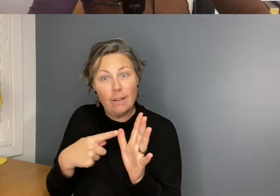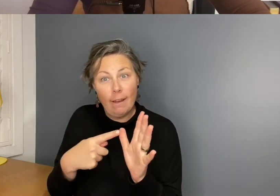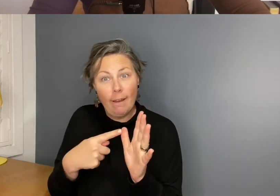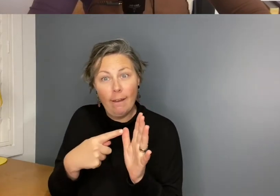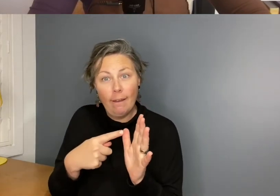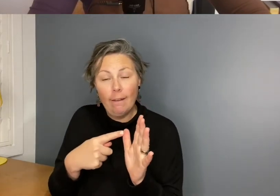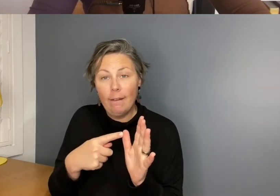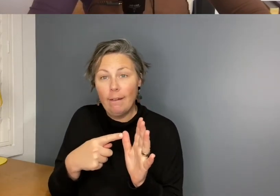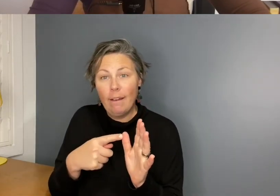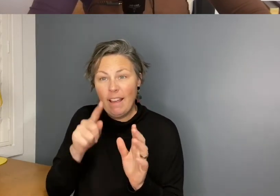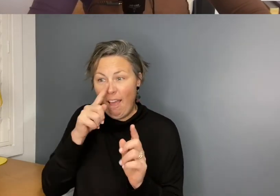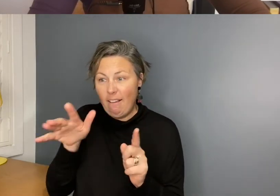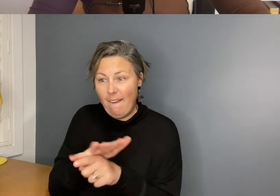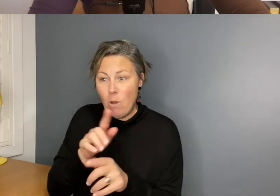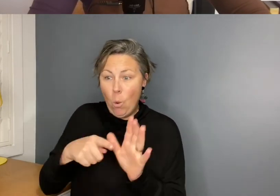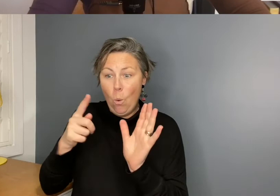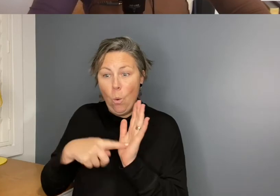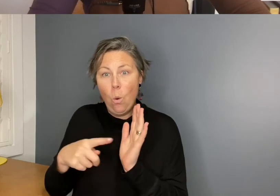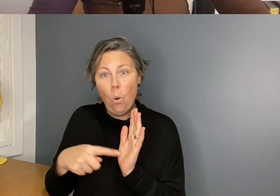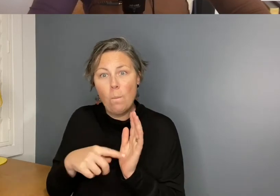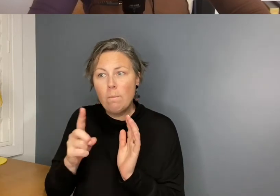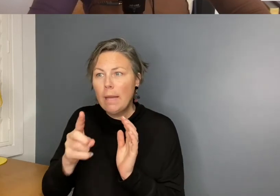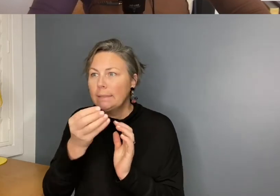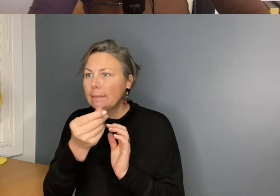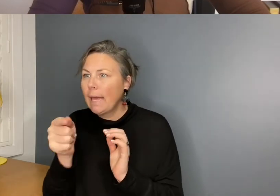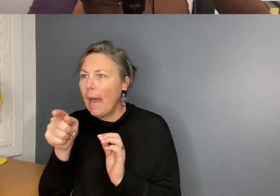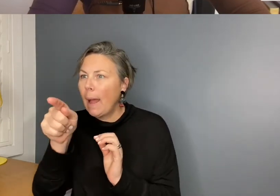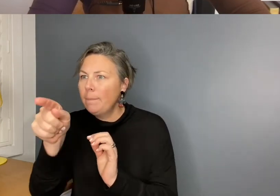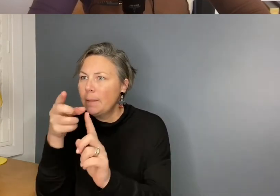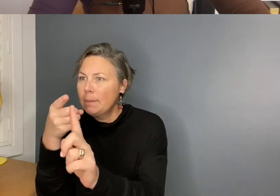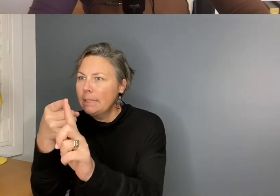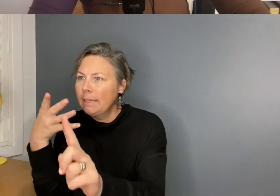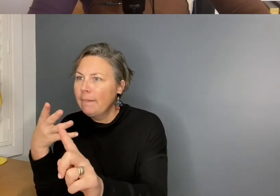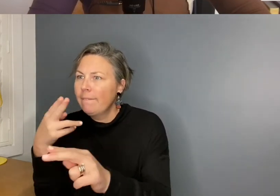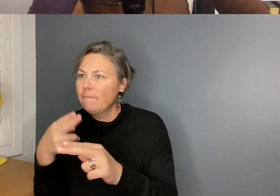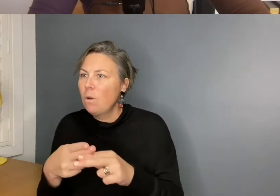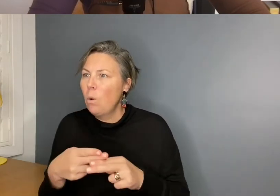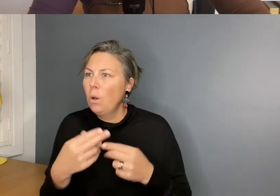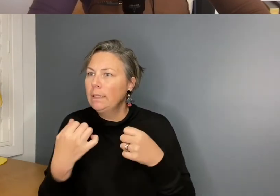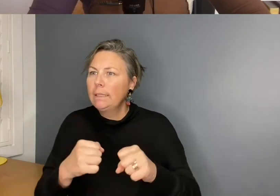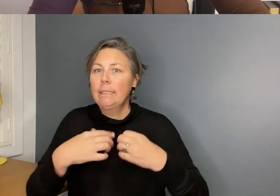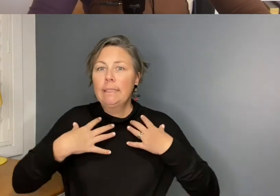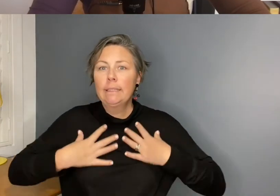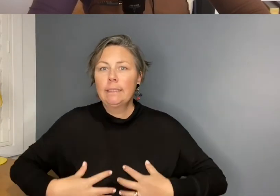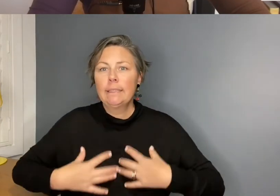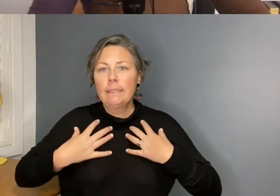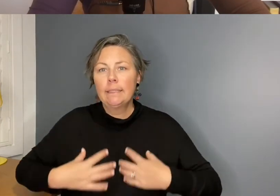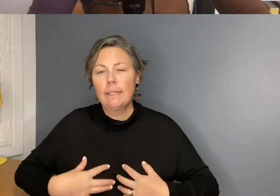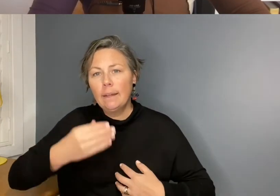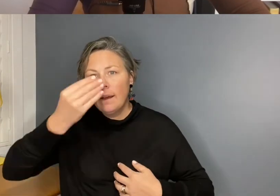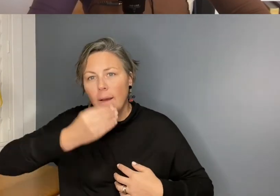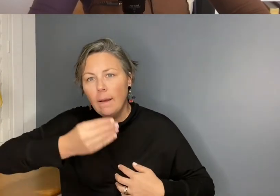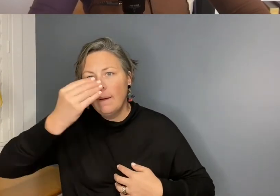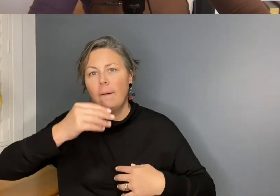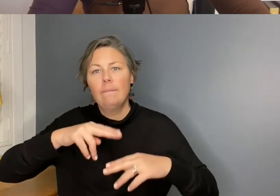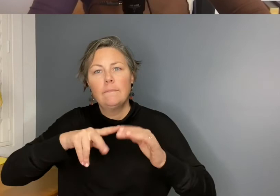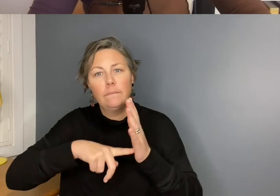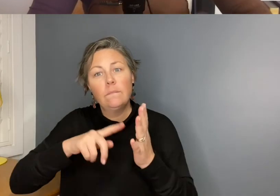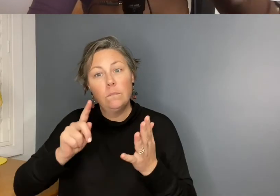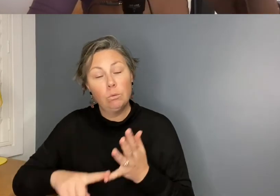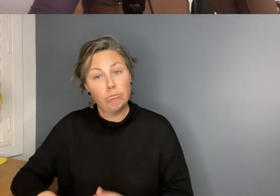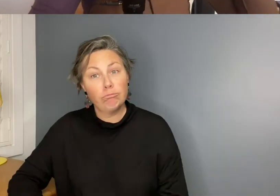on real children to reduce their risk of contracting respiratory infections over winter. Would you look at